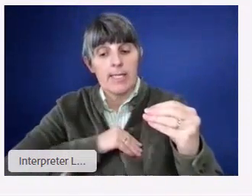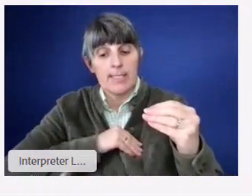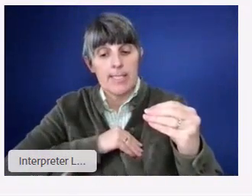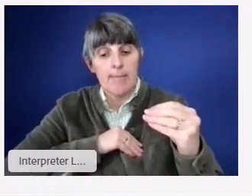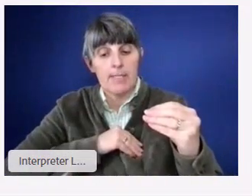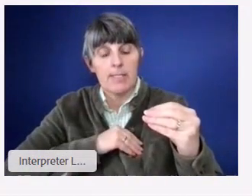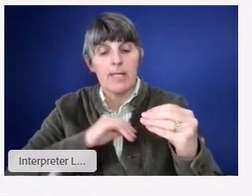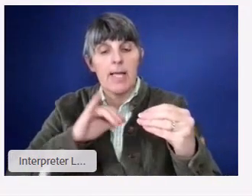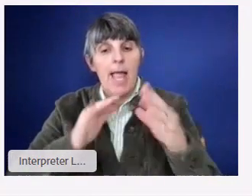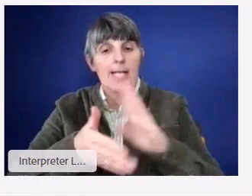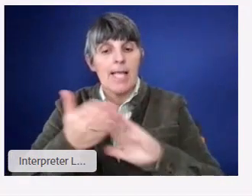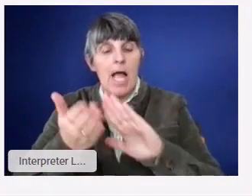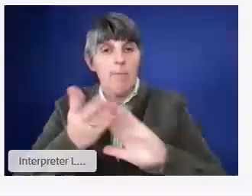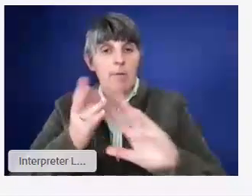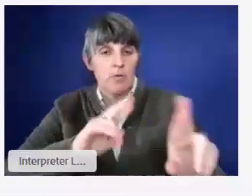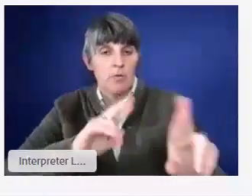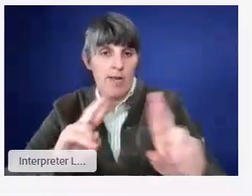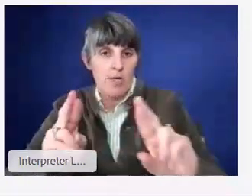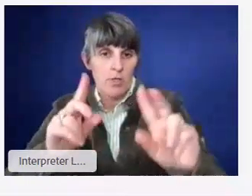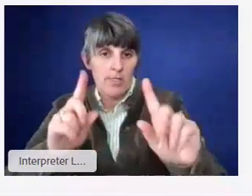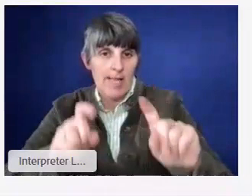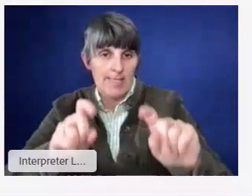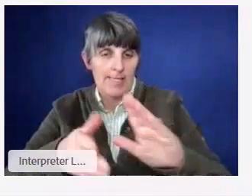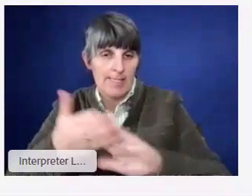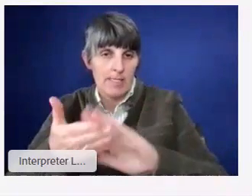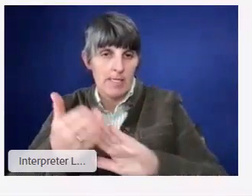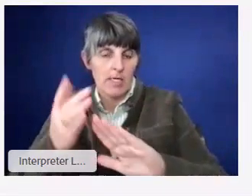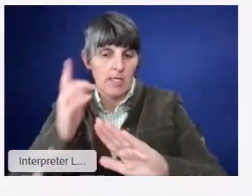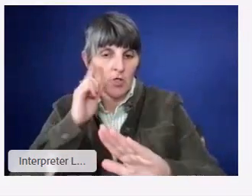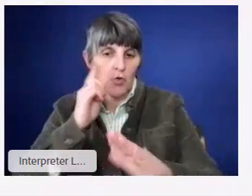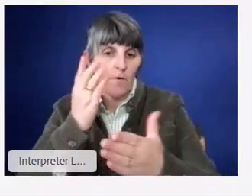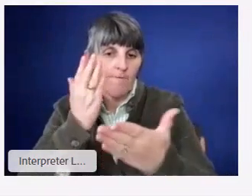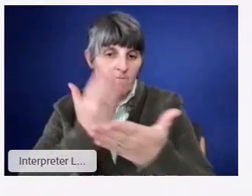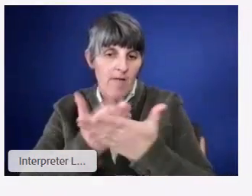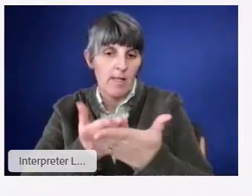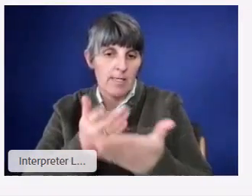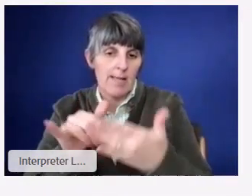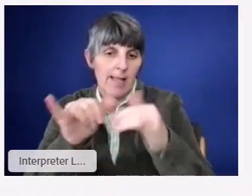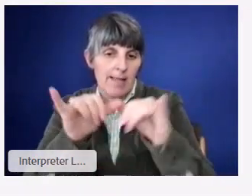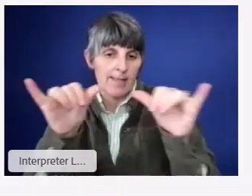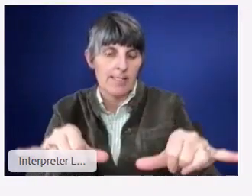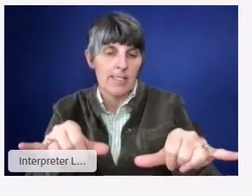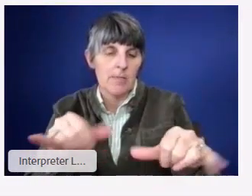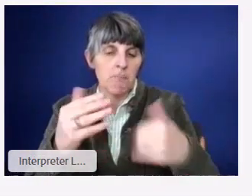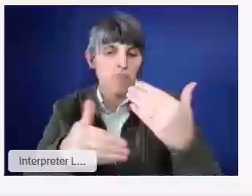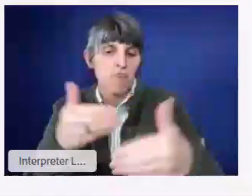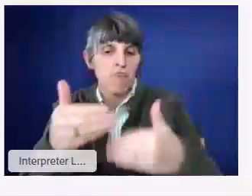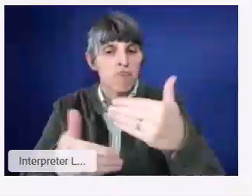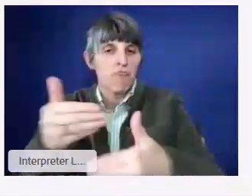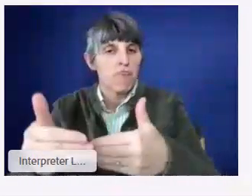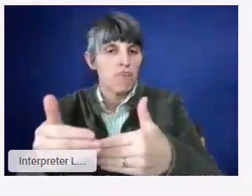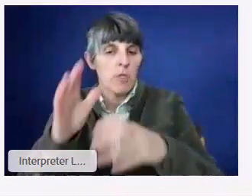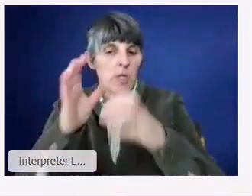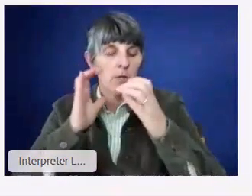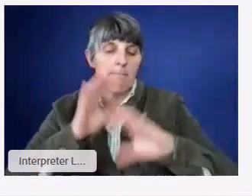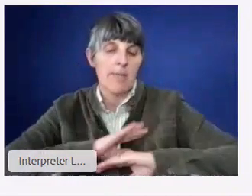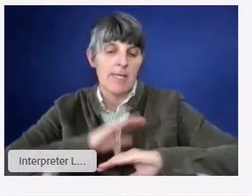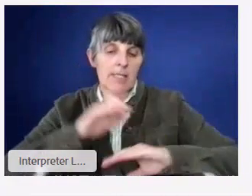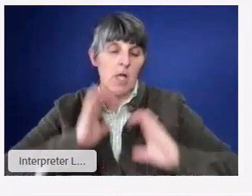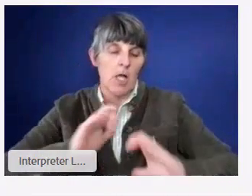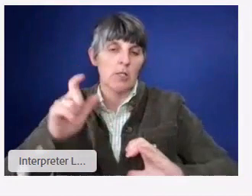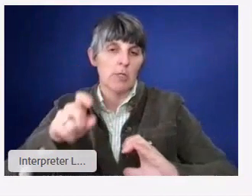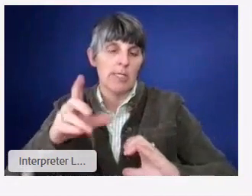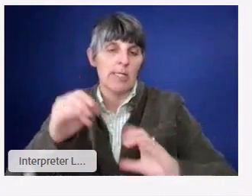operational readiness testing is conducted to validate that the system meets customer needs and